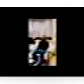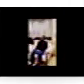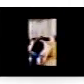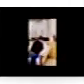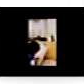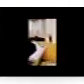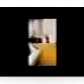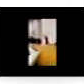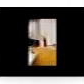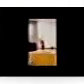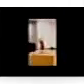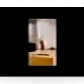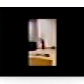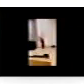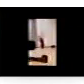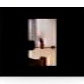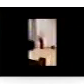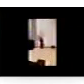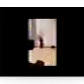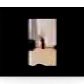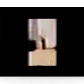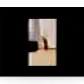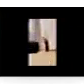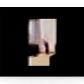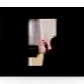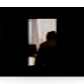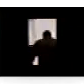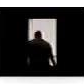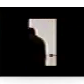Jesus' name we pray.